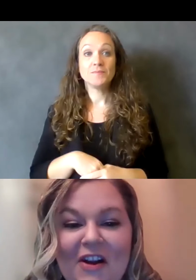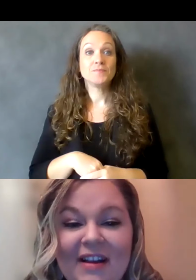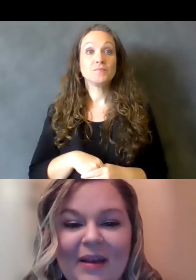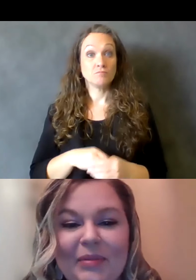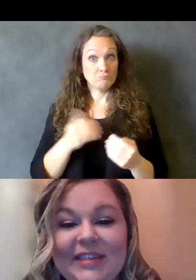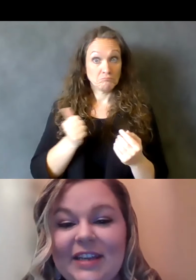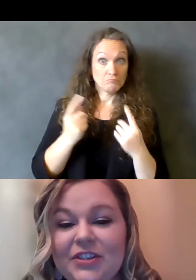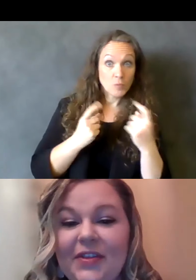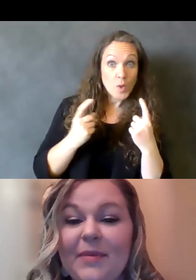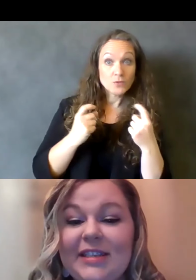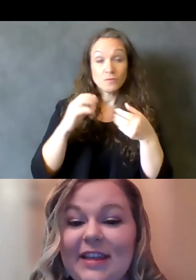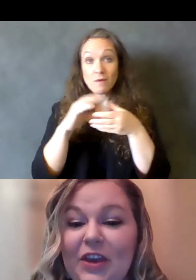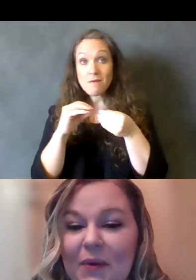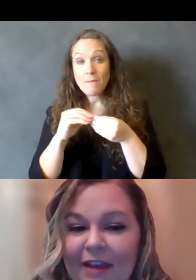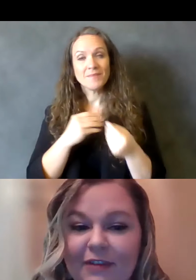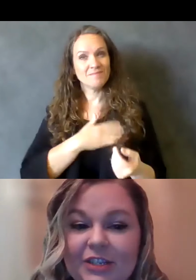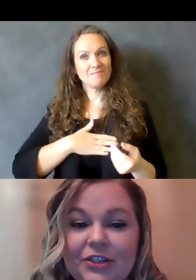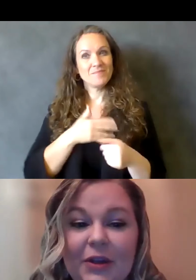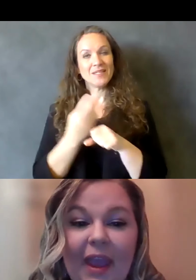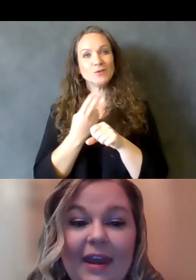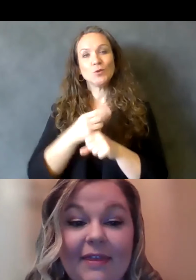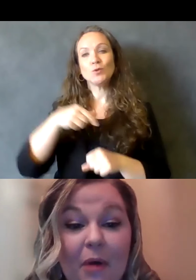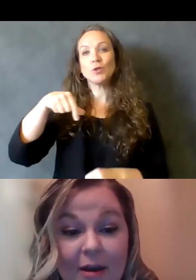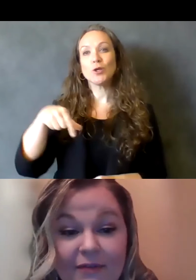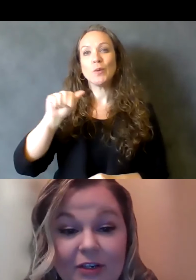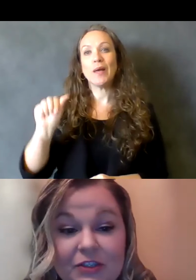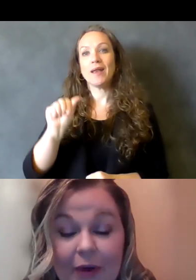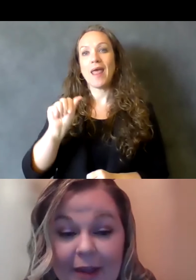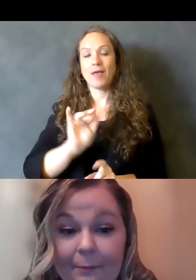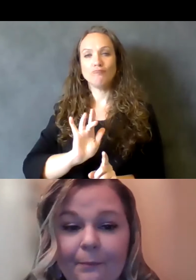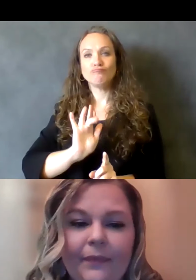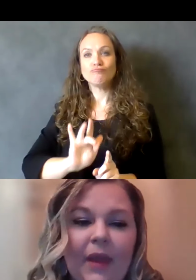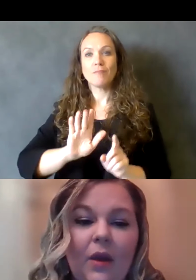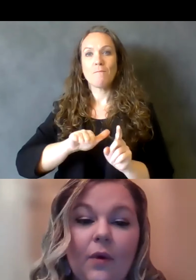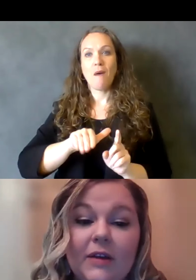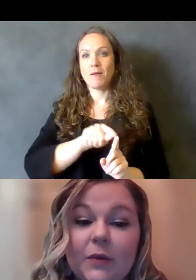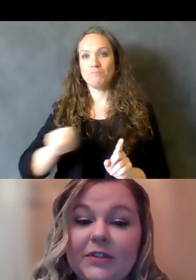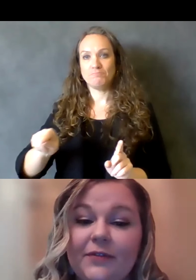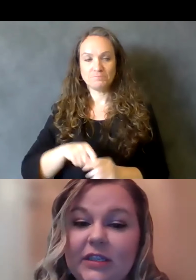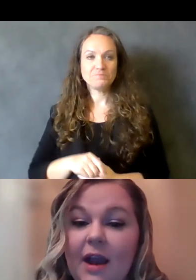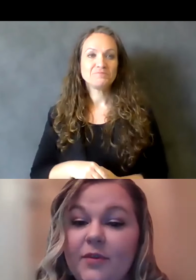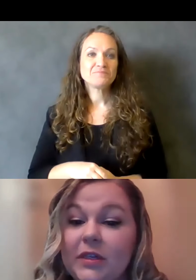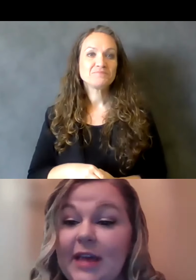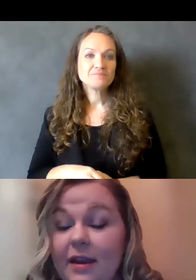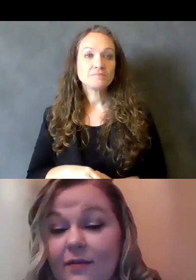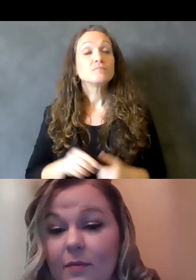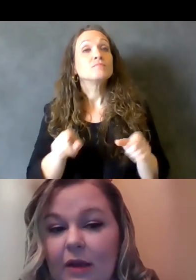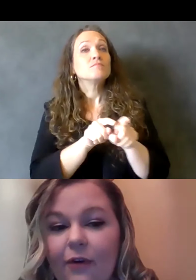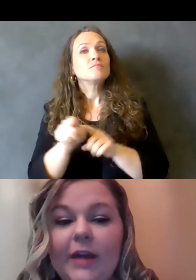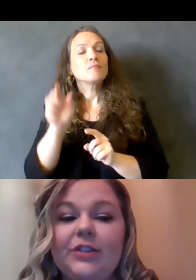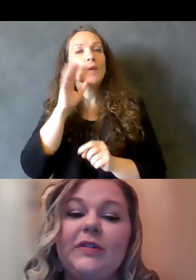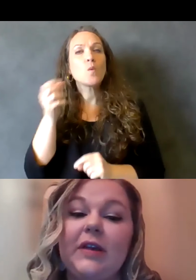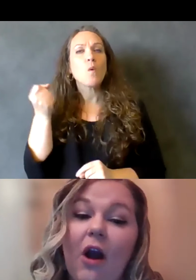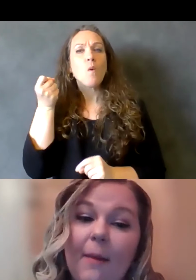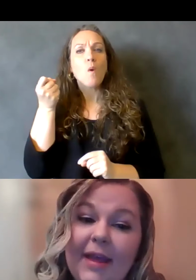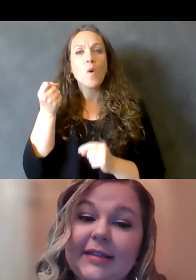moving along, please enter them into the Q&A feature located at the bottom of your screen. We're also reserving time towards the end of the meeting